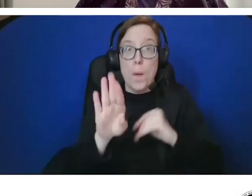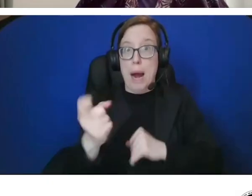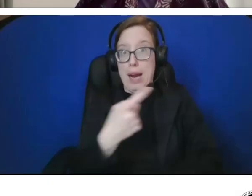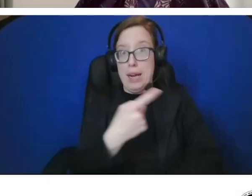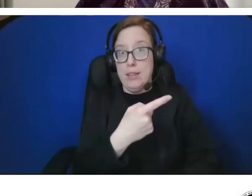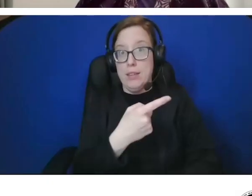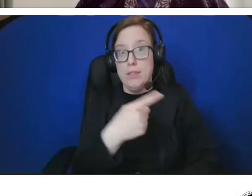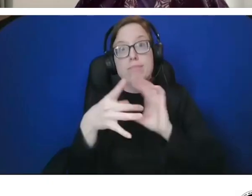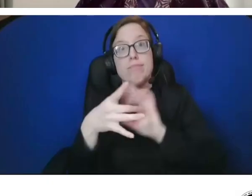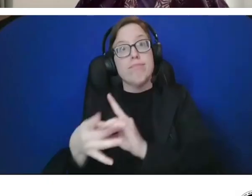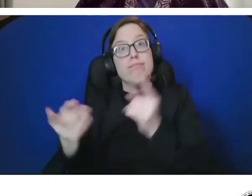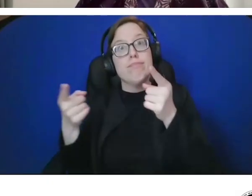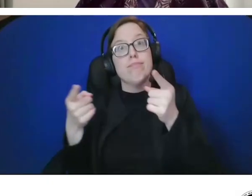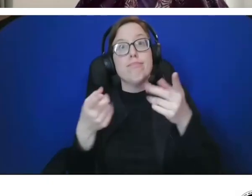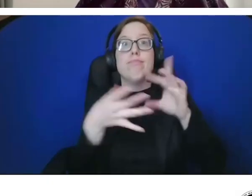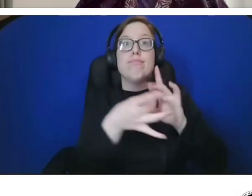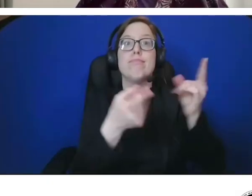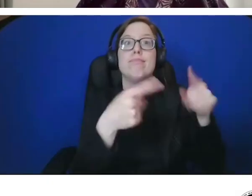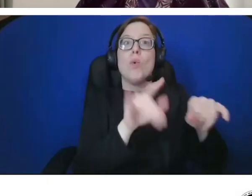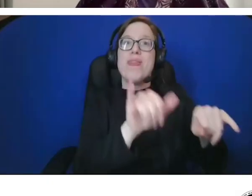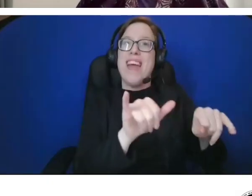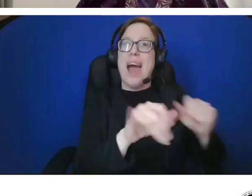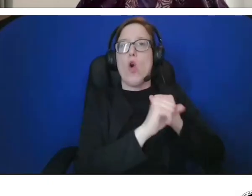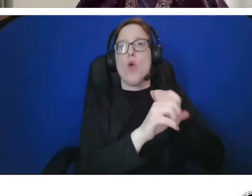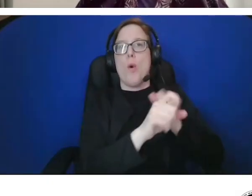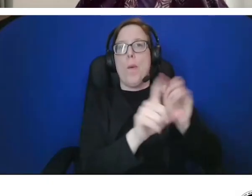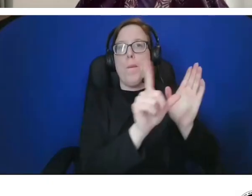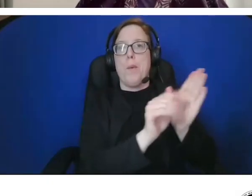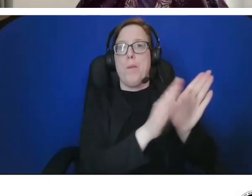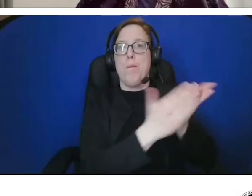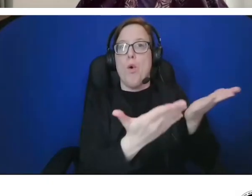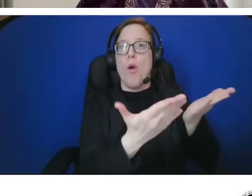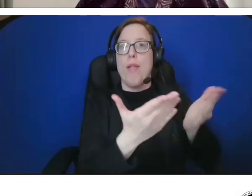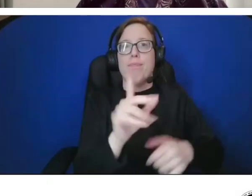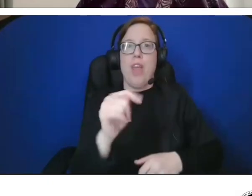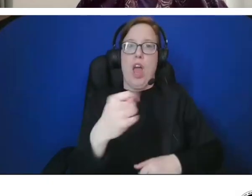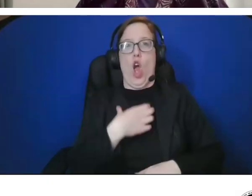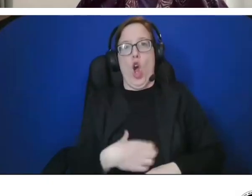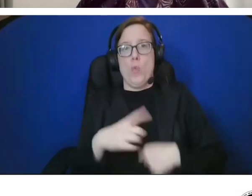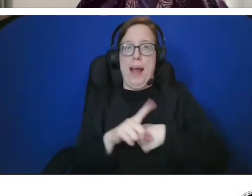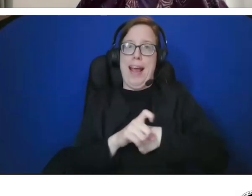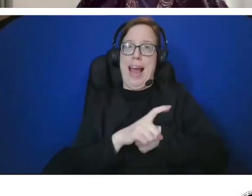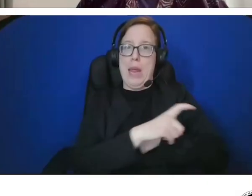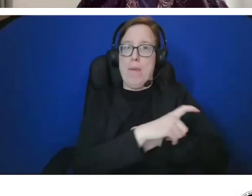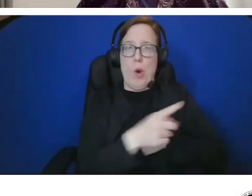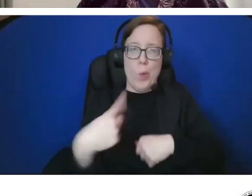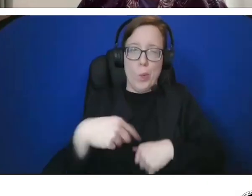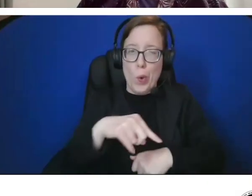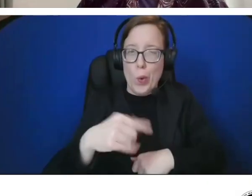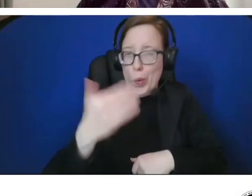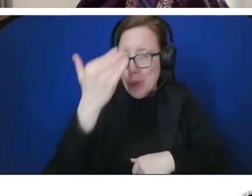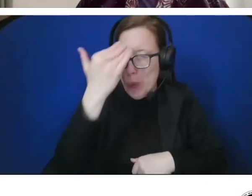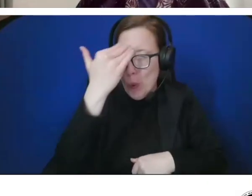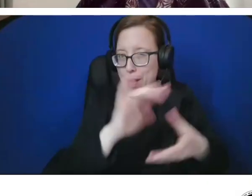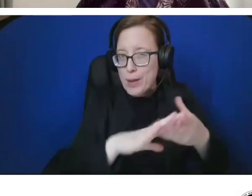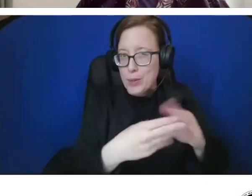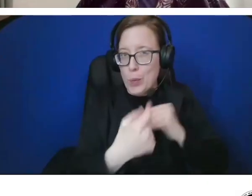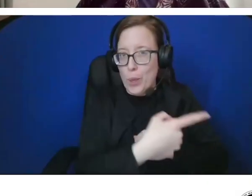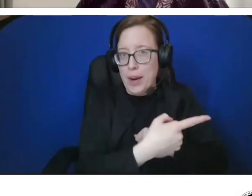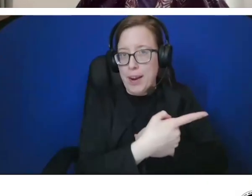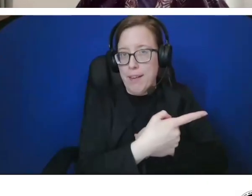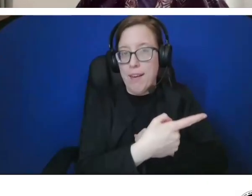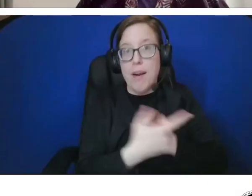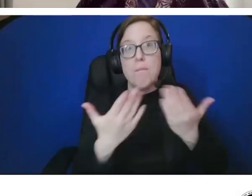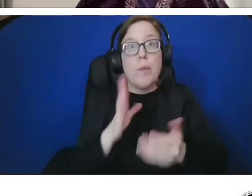story box that go along with the commercially published book, The Hungry Caterpillar, which so many of us know. Now,